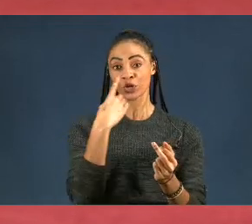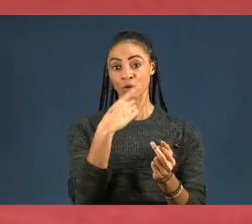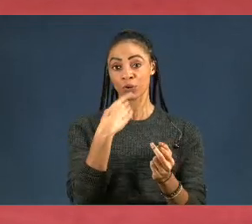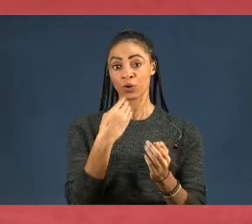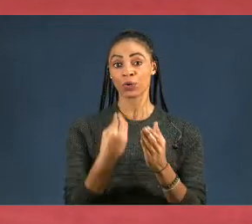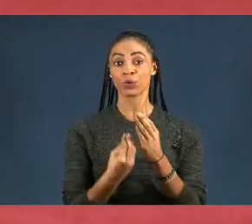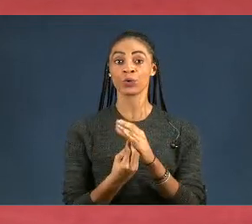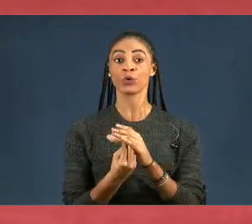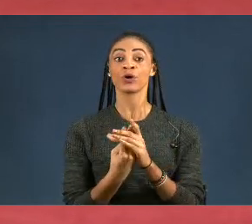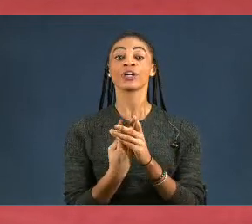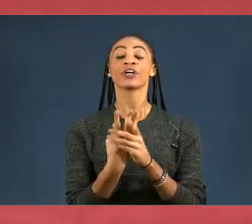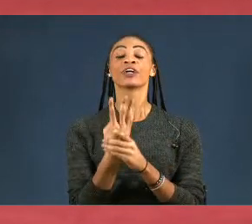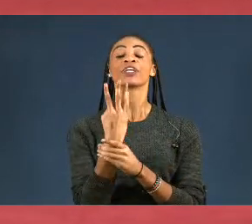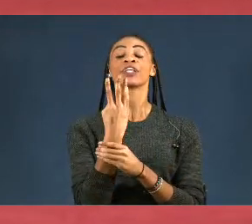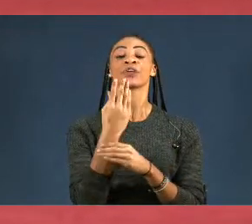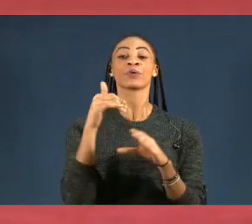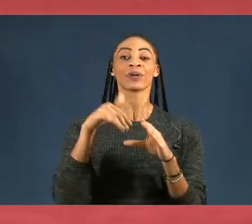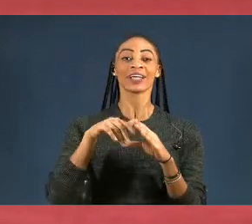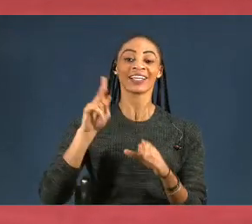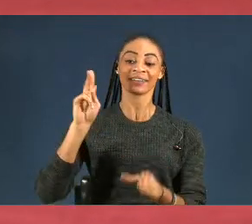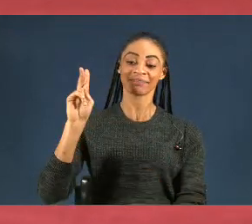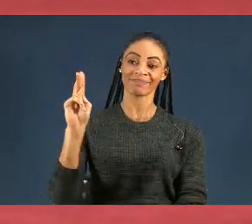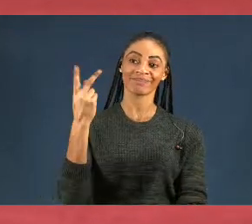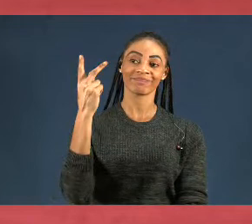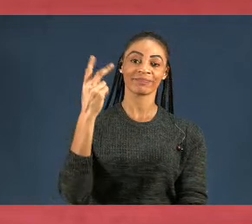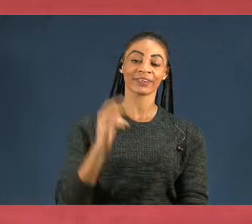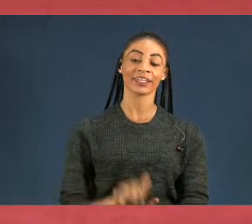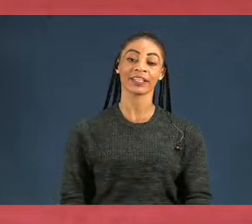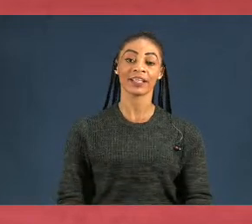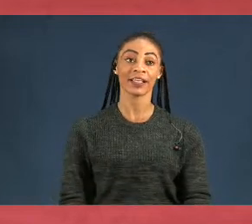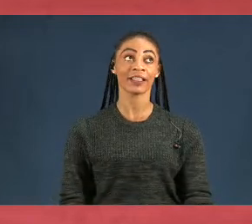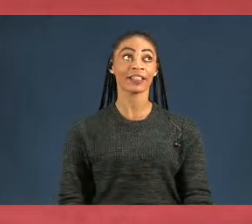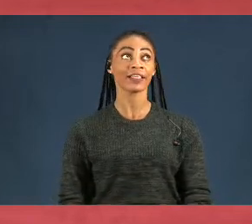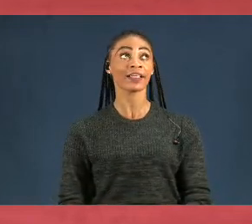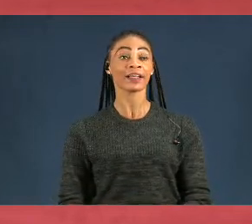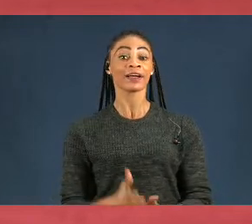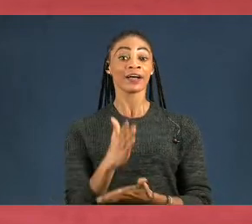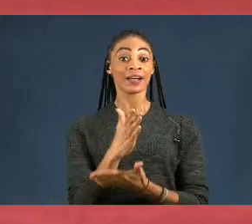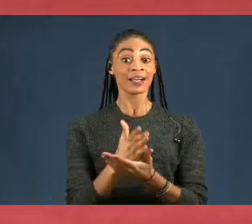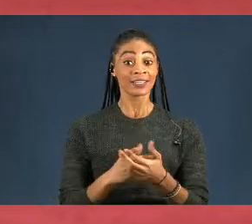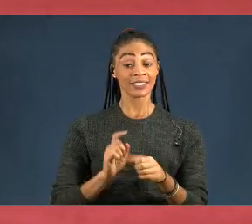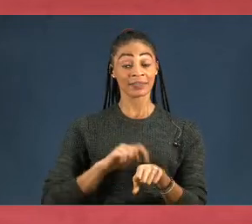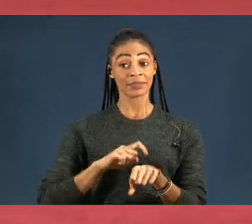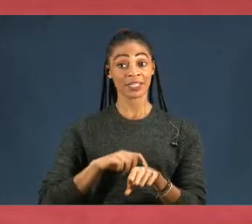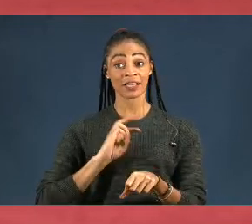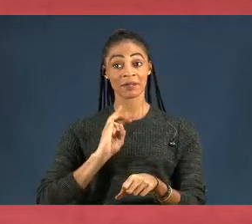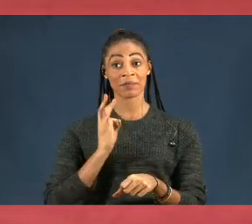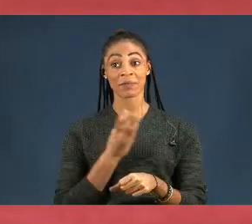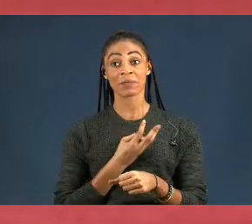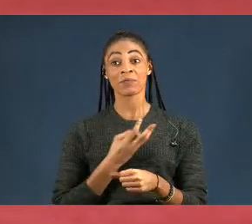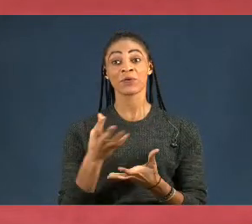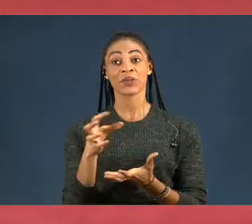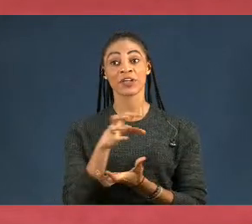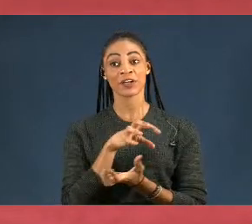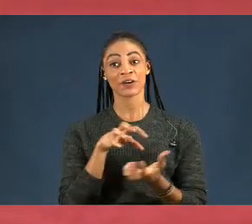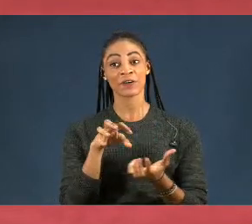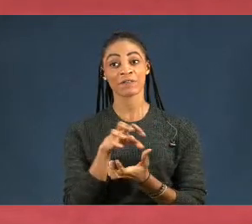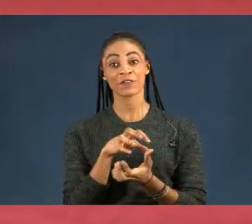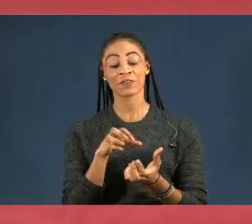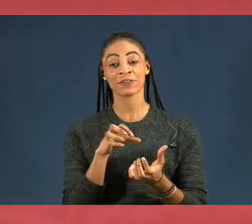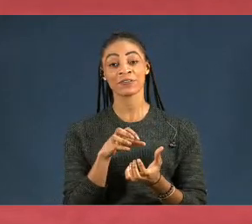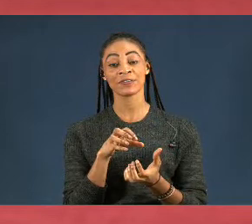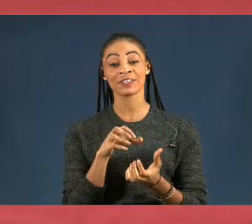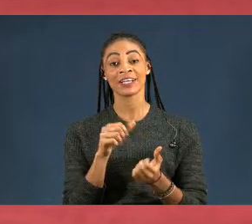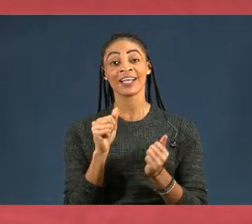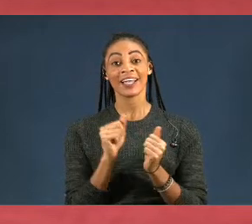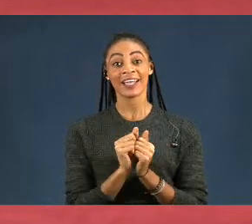around some of these places like Kenya, submission. Because sometimes we confuse and think that when we are being asked to submit